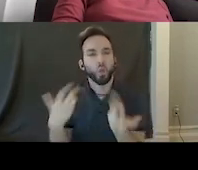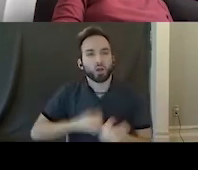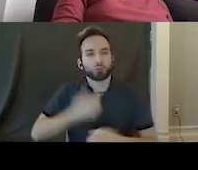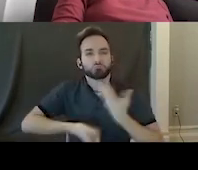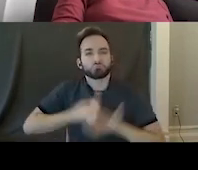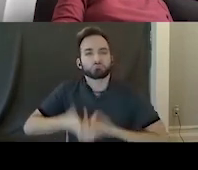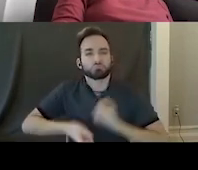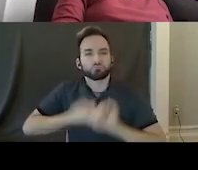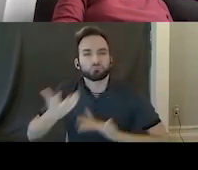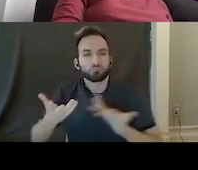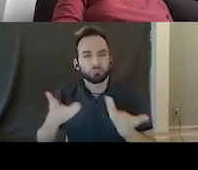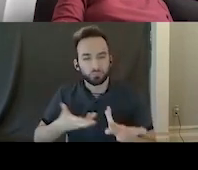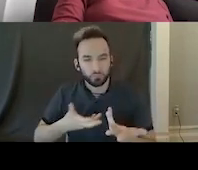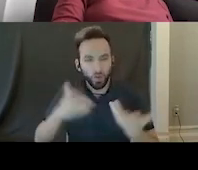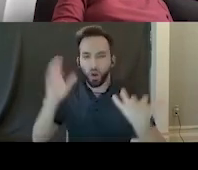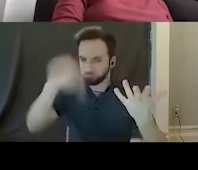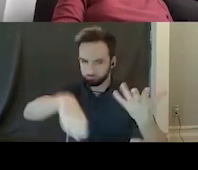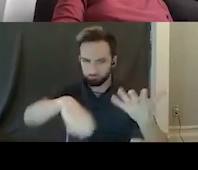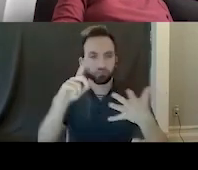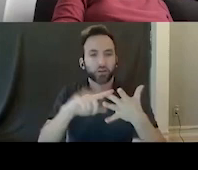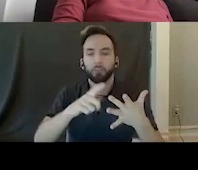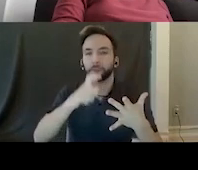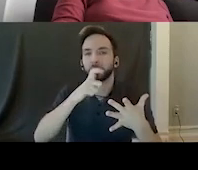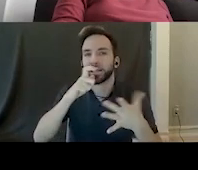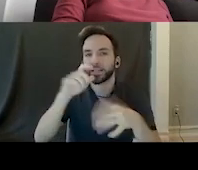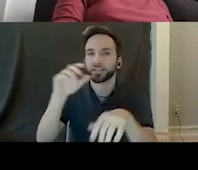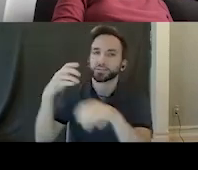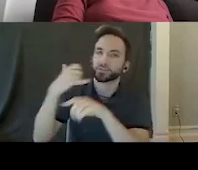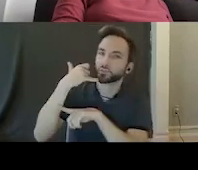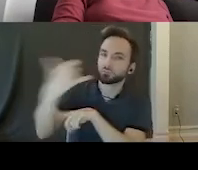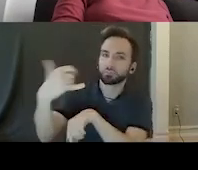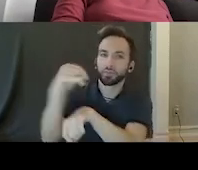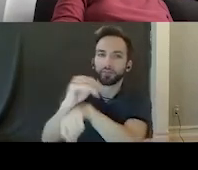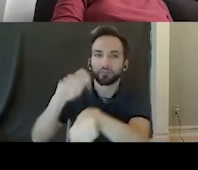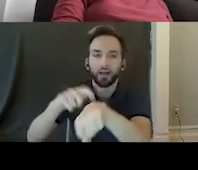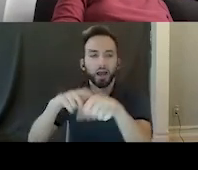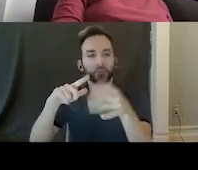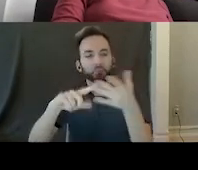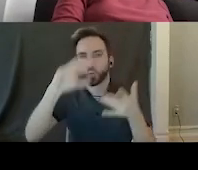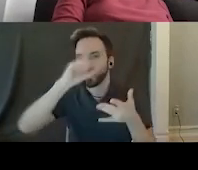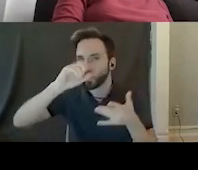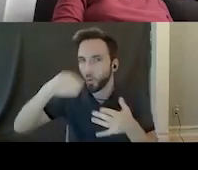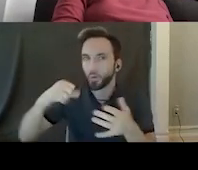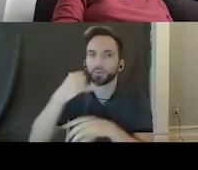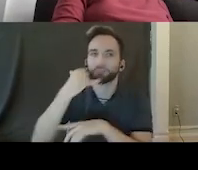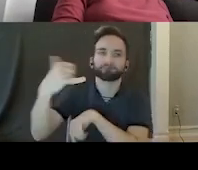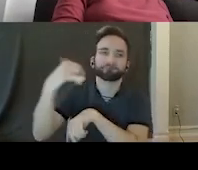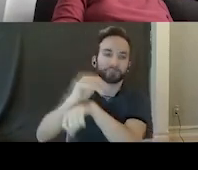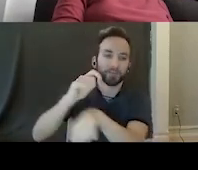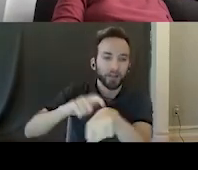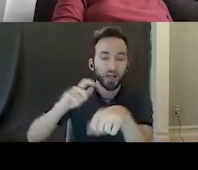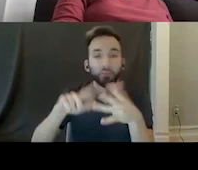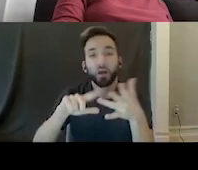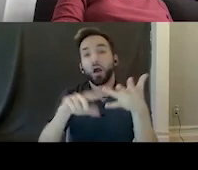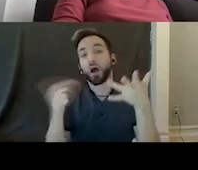there's also different nightlines depending on the university you're at. And if you need another resource, you could dial 211, explain